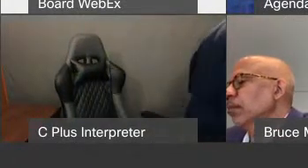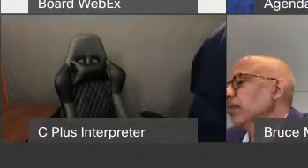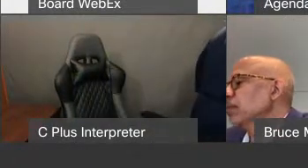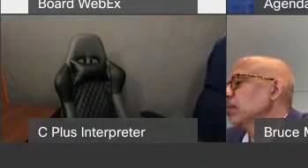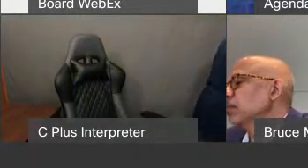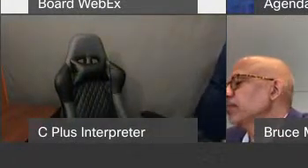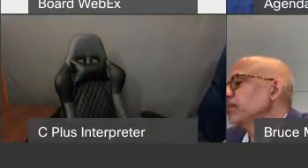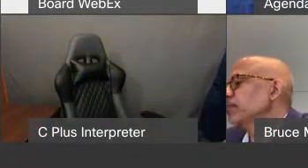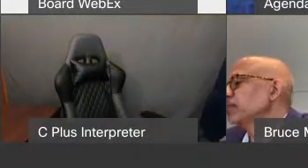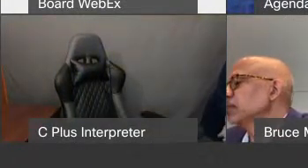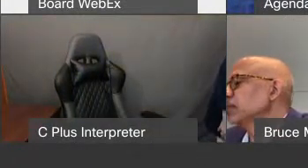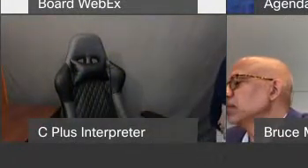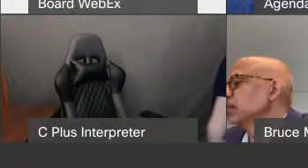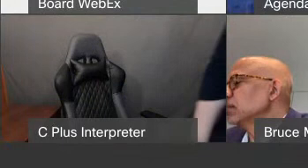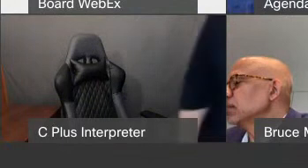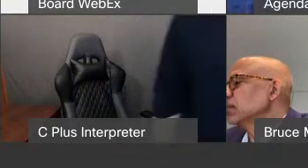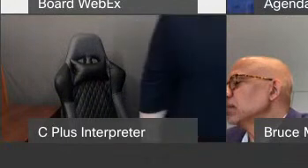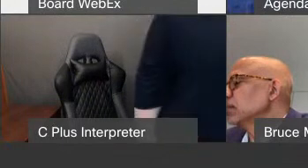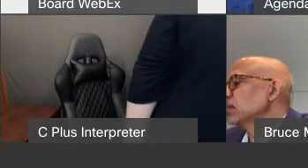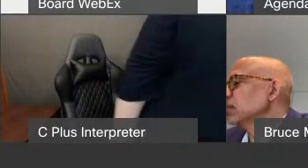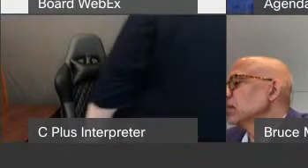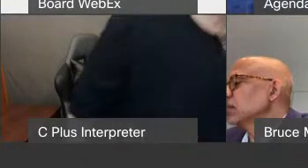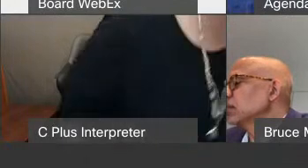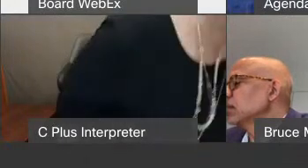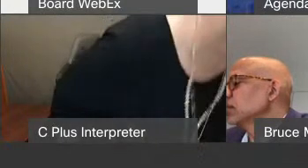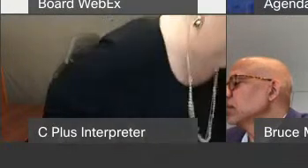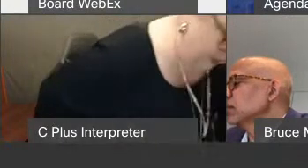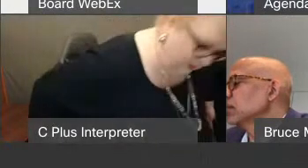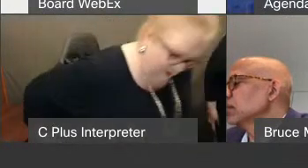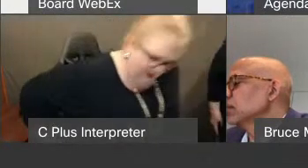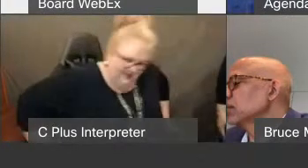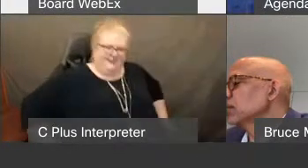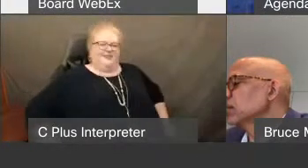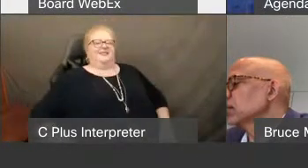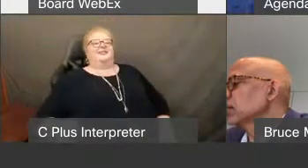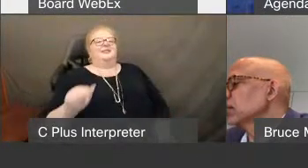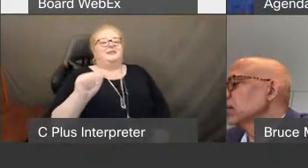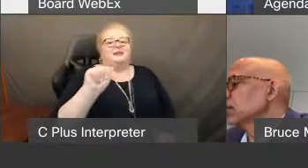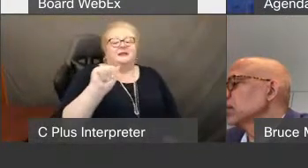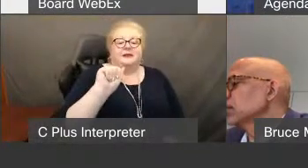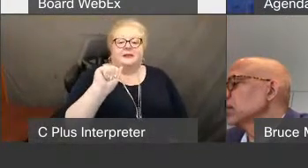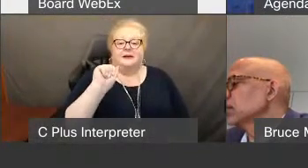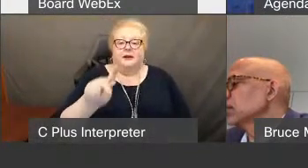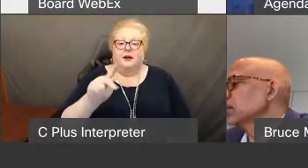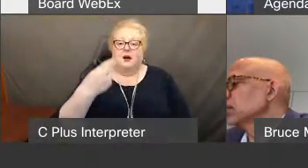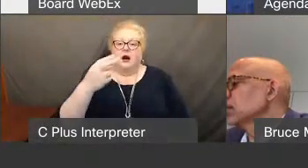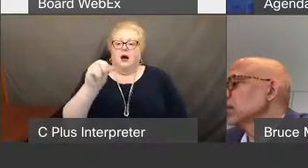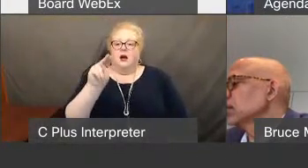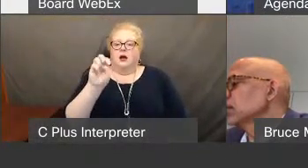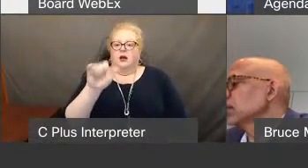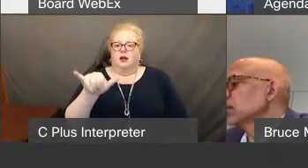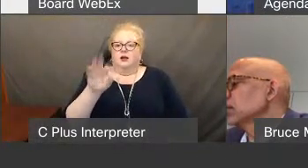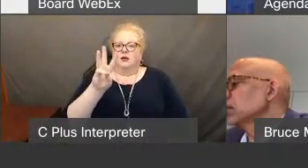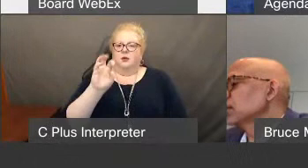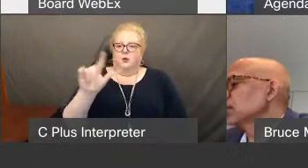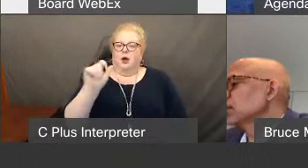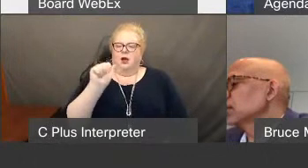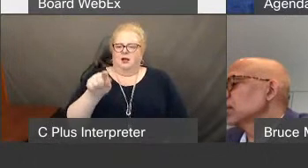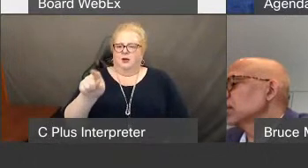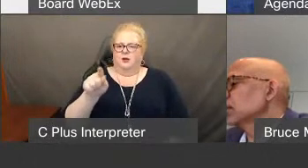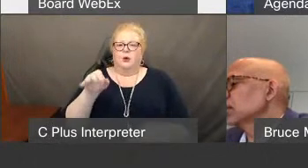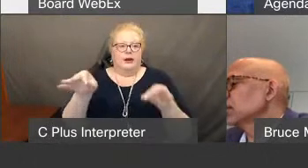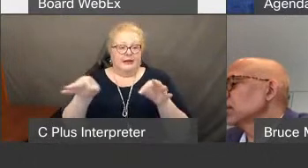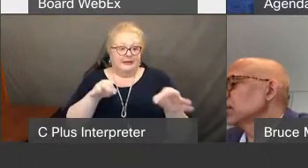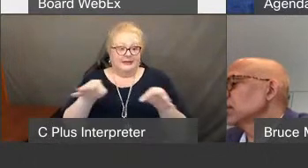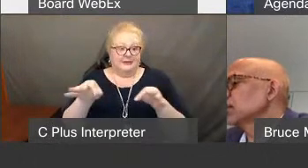And the short answer, flooding is a major priority under the sales tax proposal within the strategic infrastructure improvement. But Director Honeywell, if you'll explain,